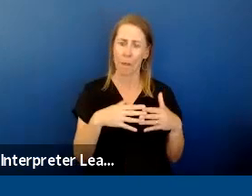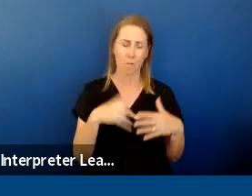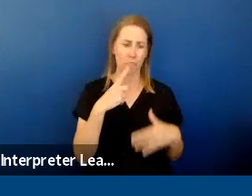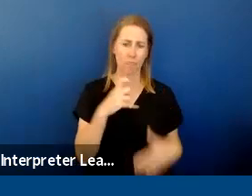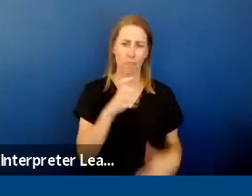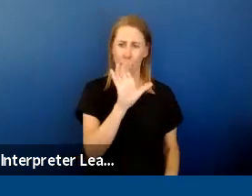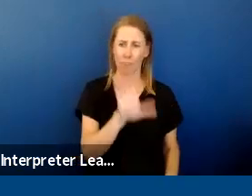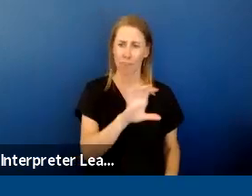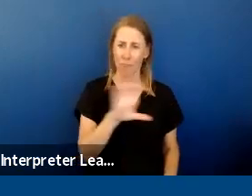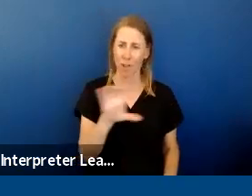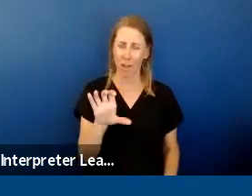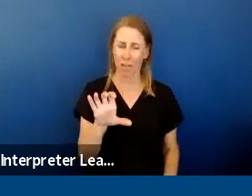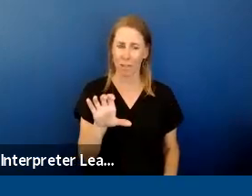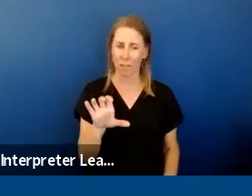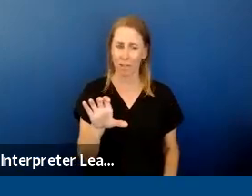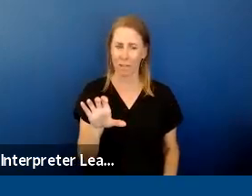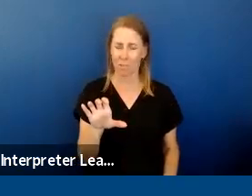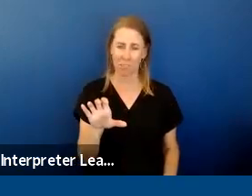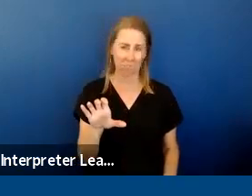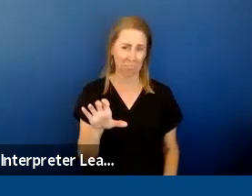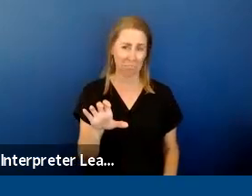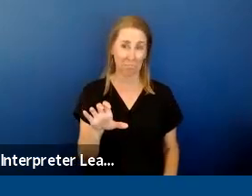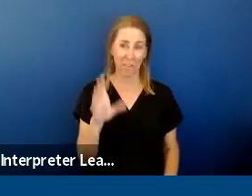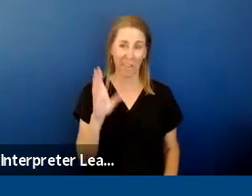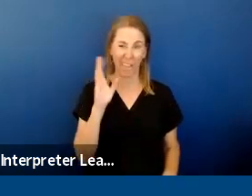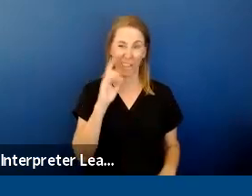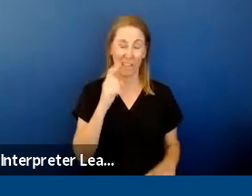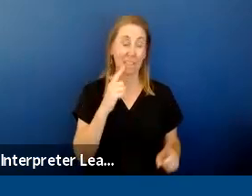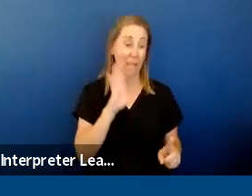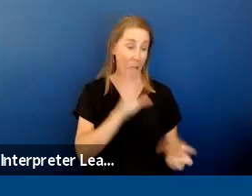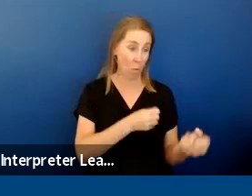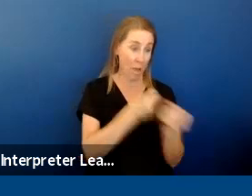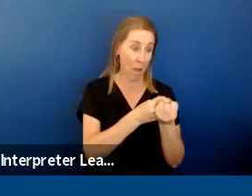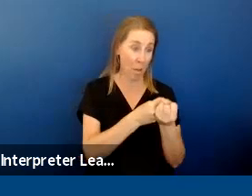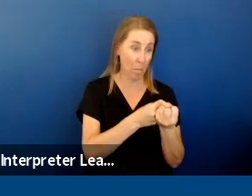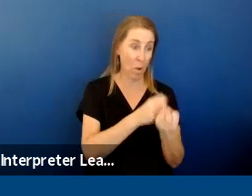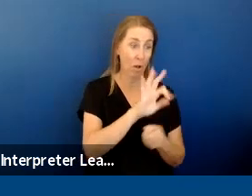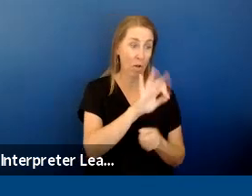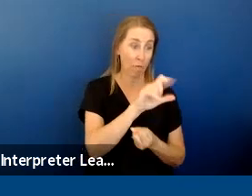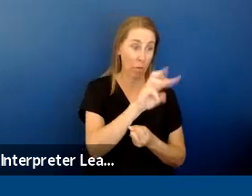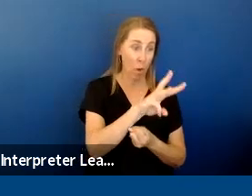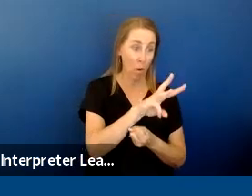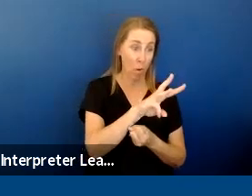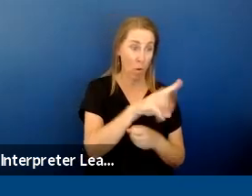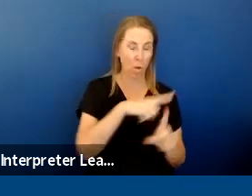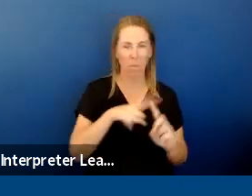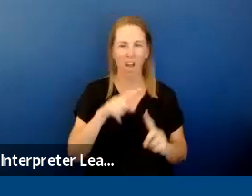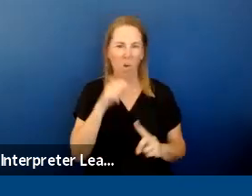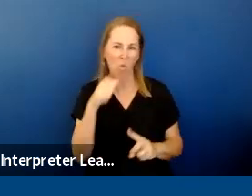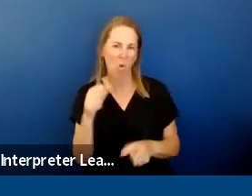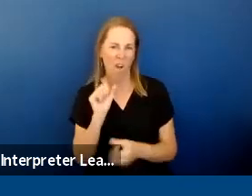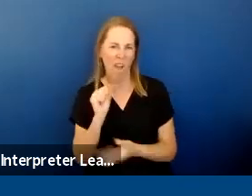to get insurance agents in the area that can assist you if your agent is not able to provide